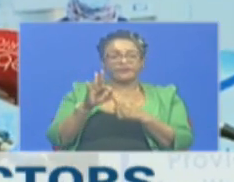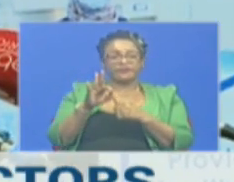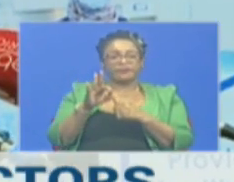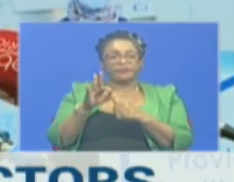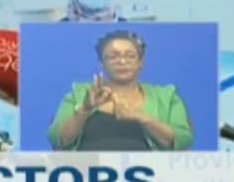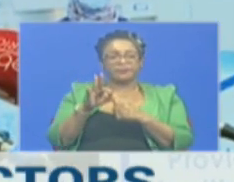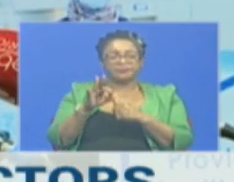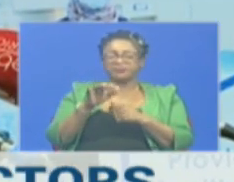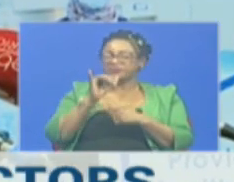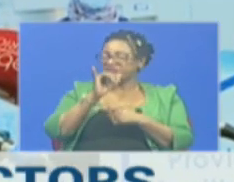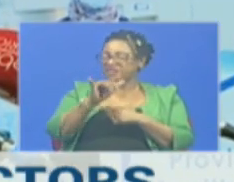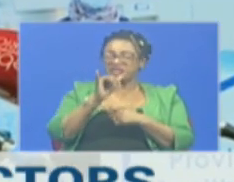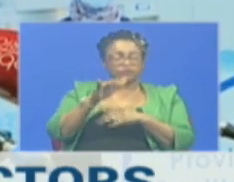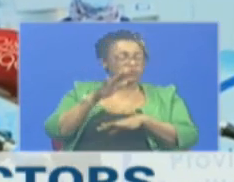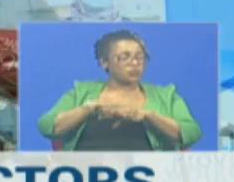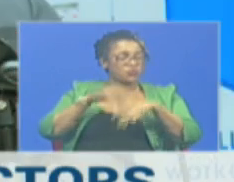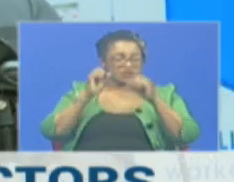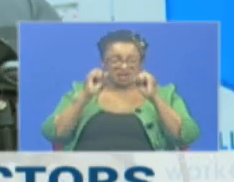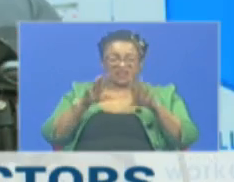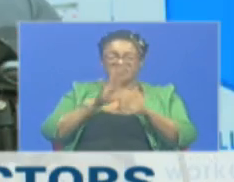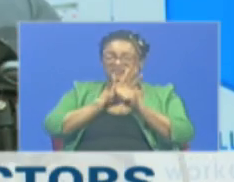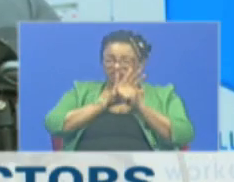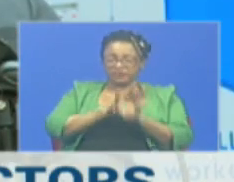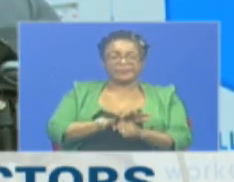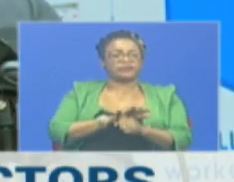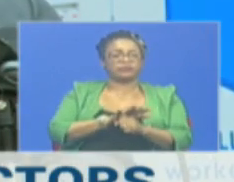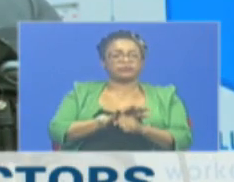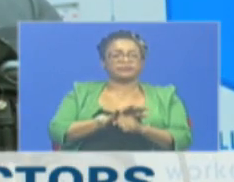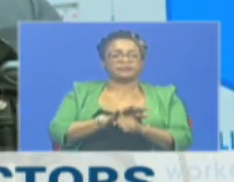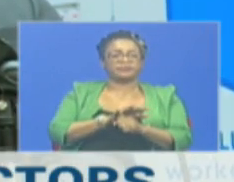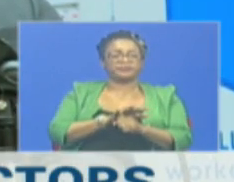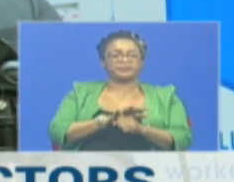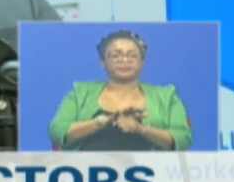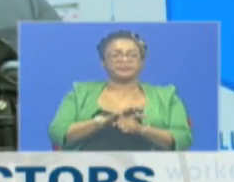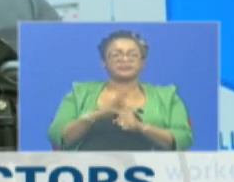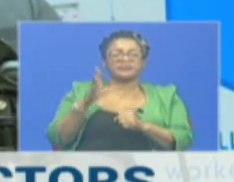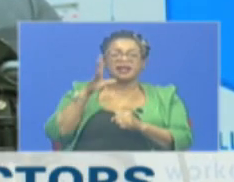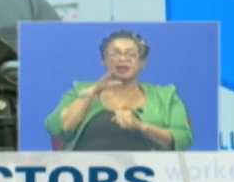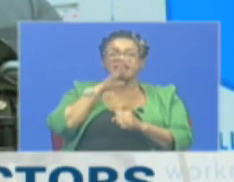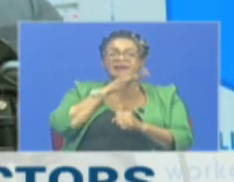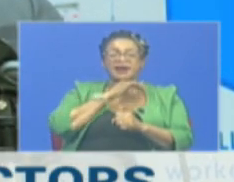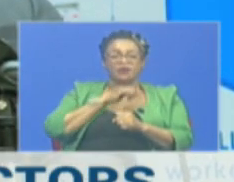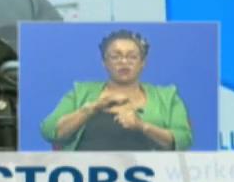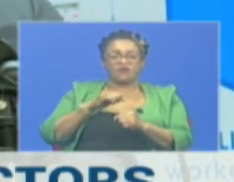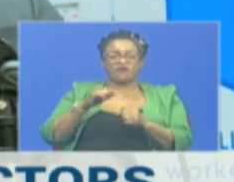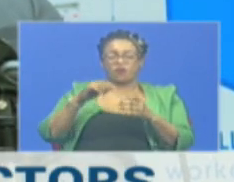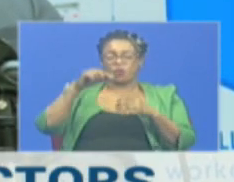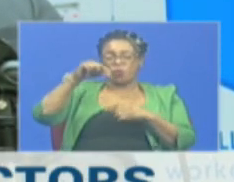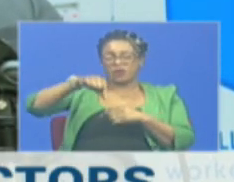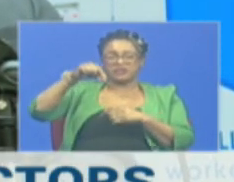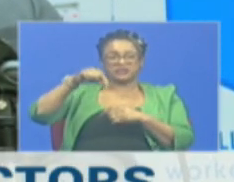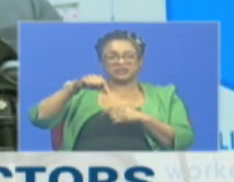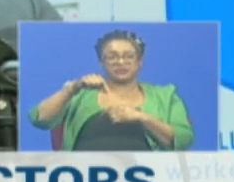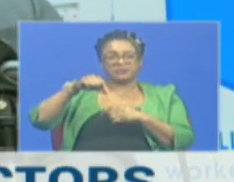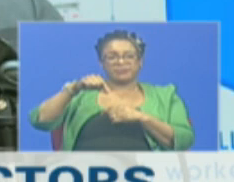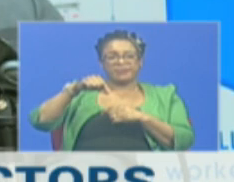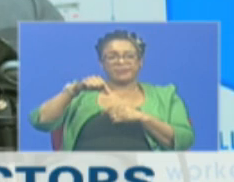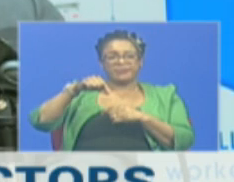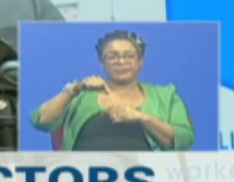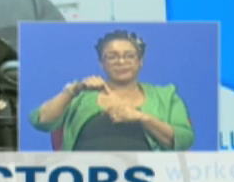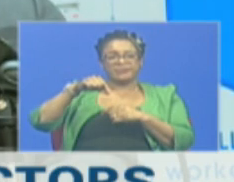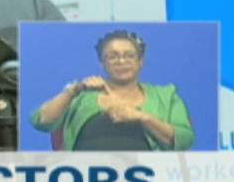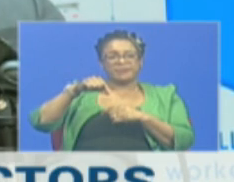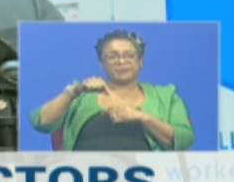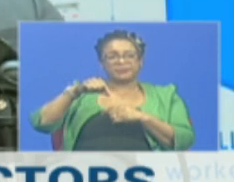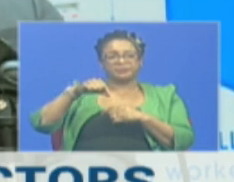1,700 to NHIF, is a big discrimination. Lack of quality and adequate personal protective equipment, and